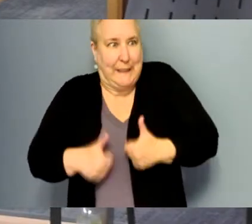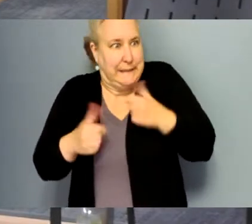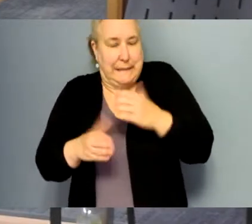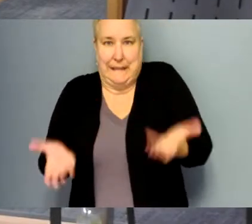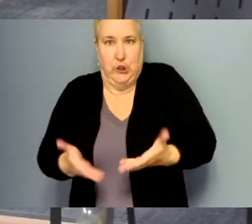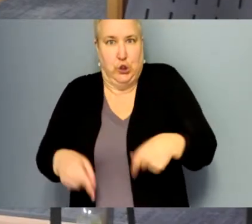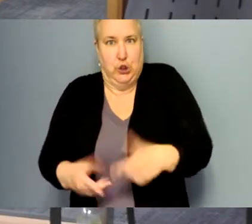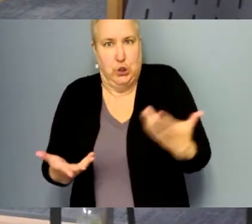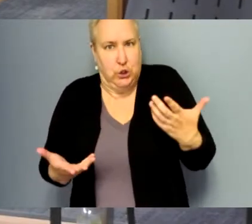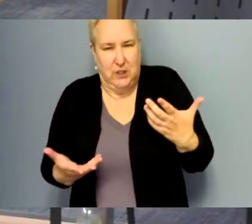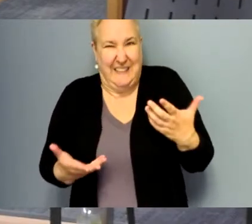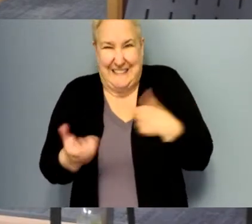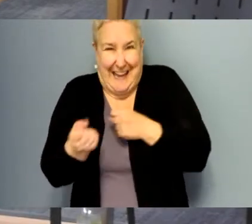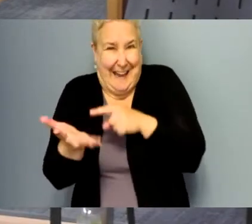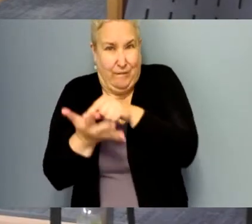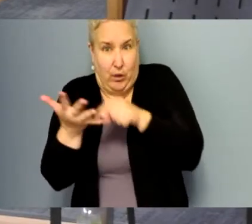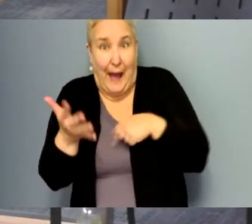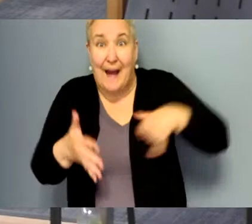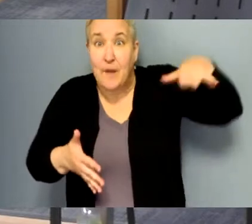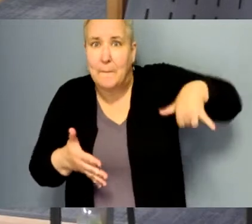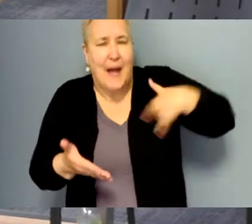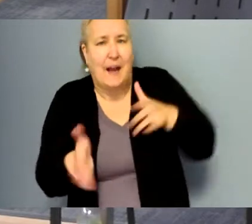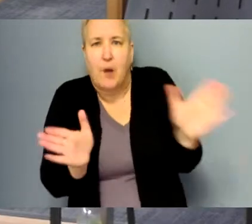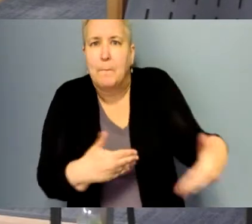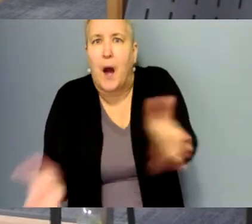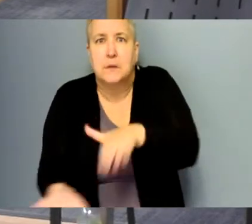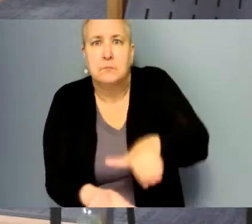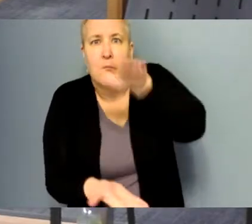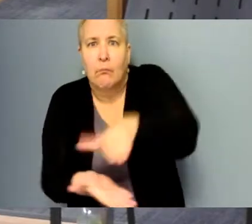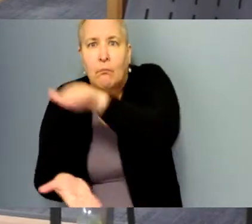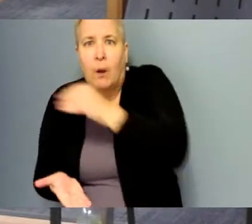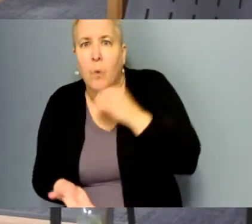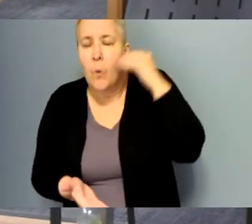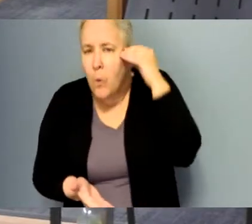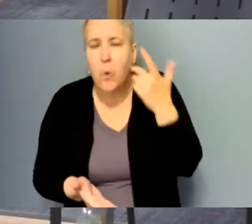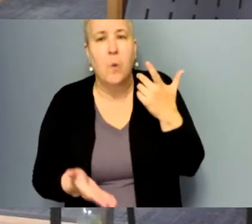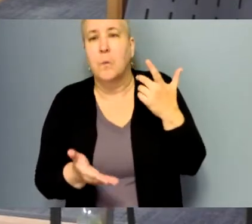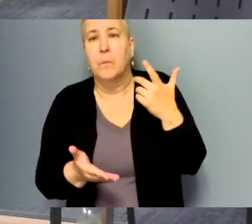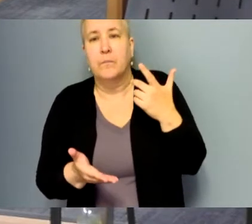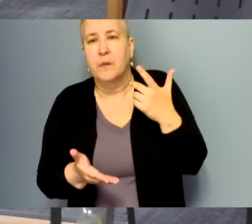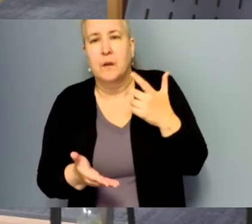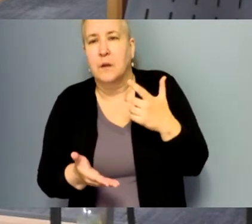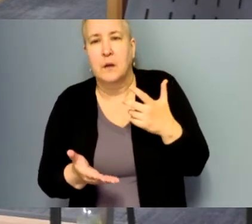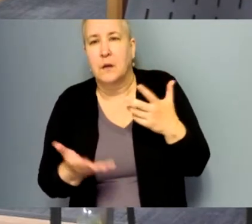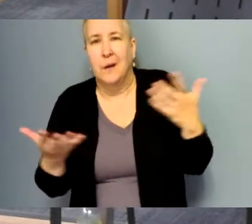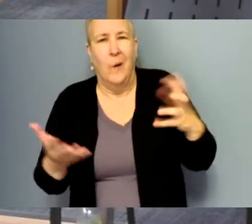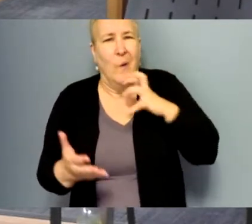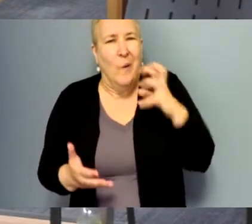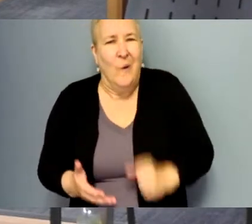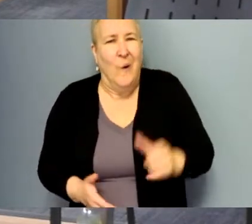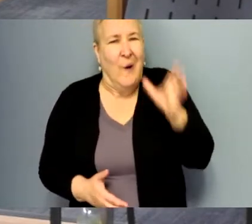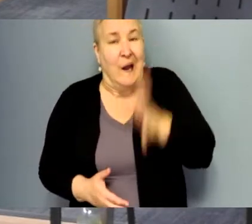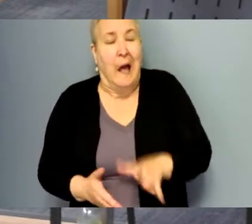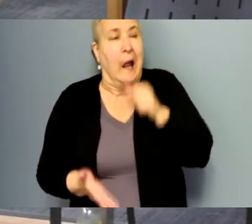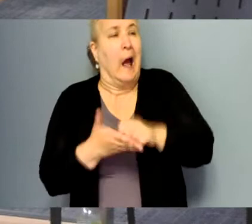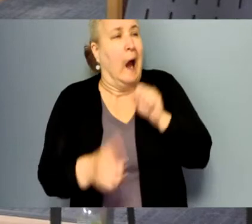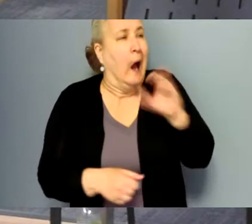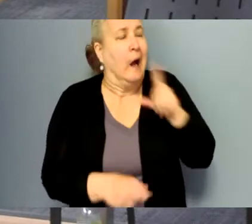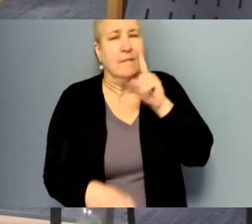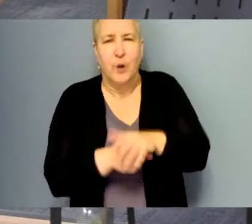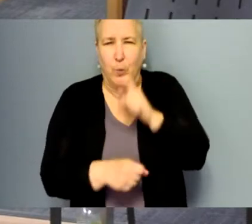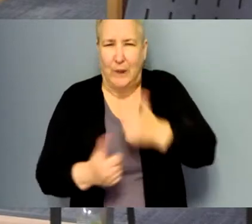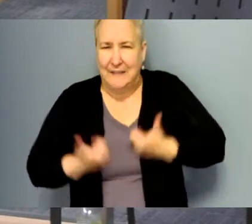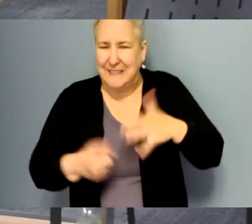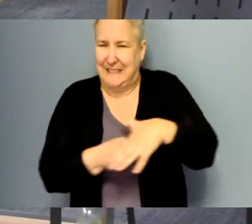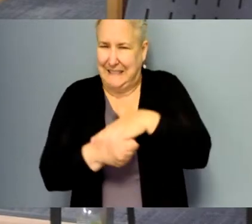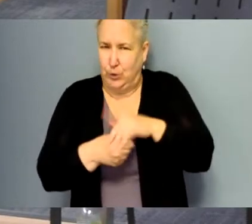And this is just a handful. I have a whole bag full. I have boxes at home. And just me and two old elderly ladies sent out letters to confirm who's in the area